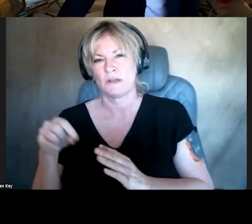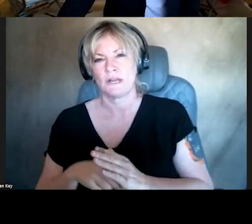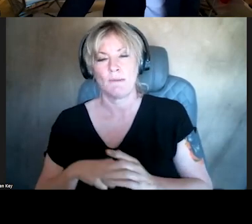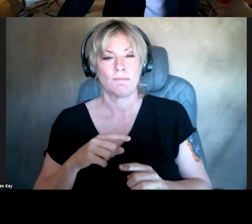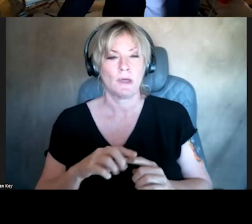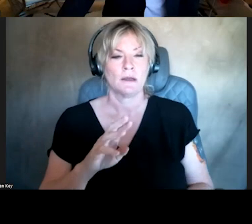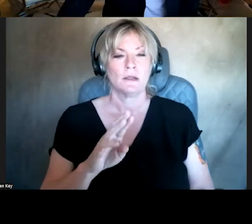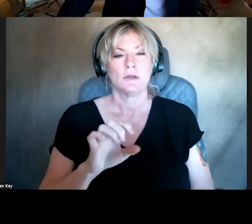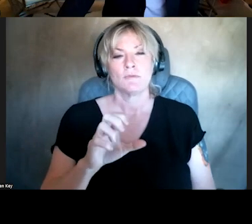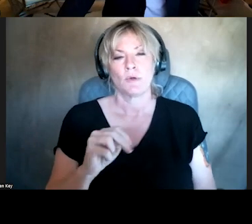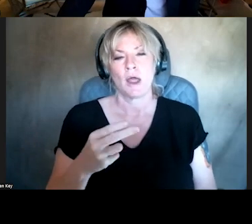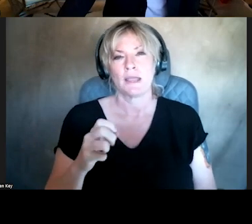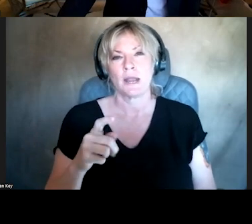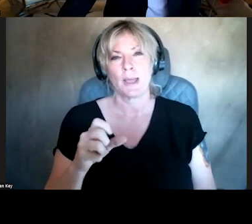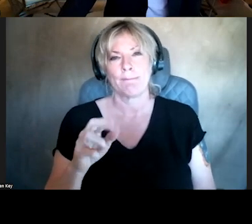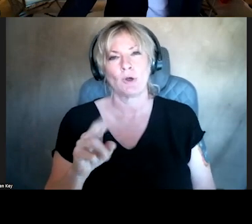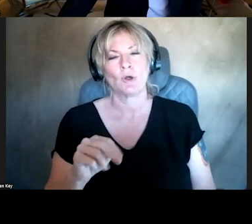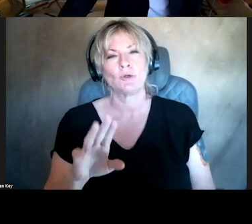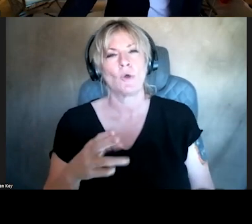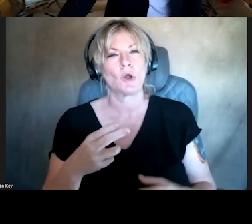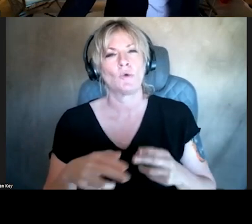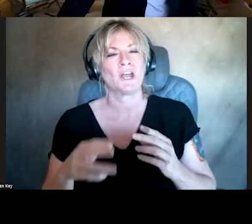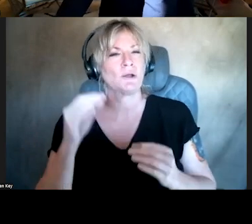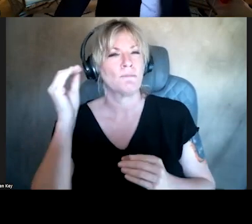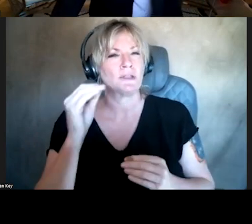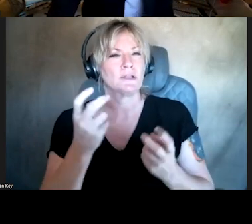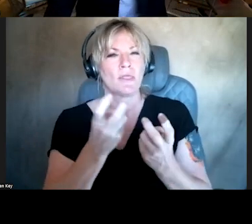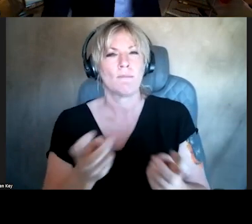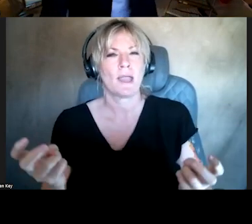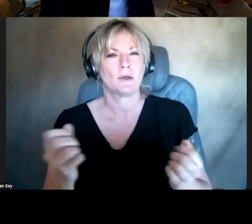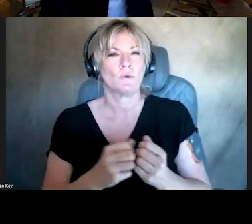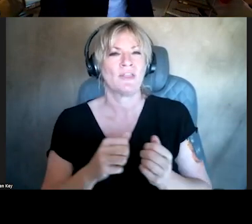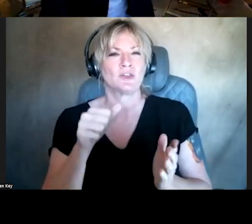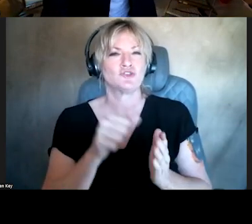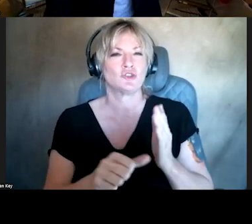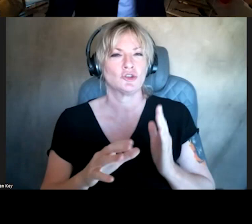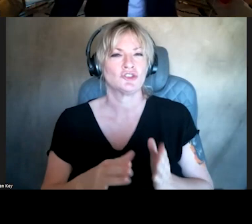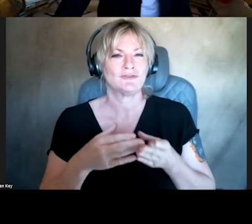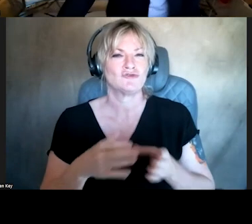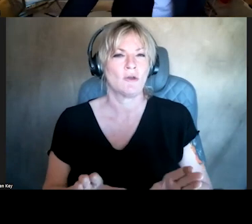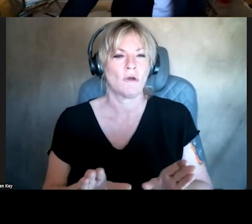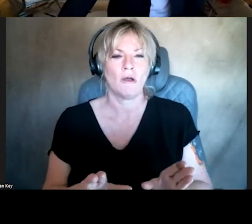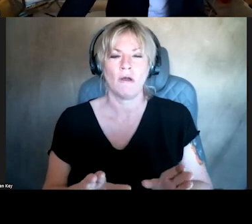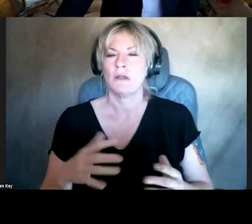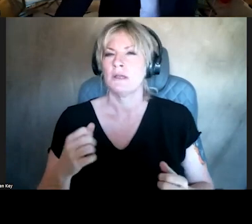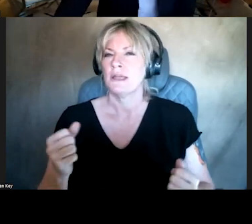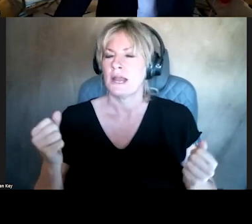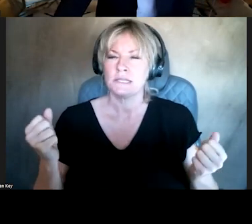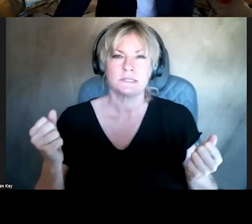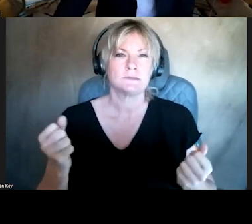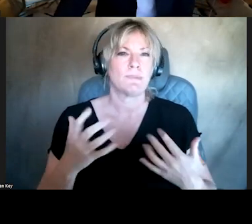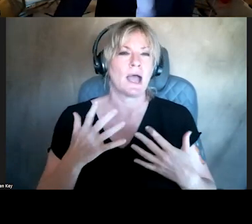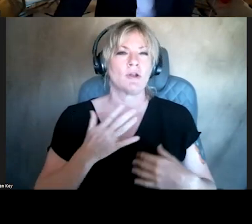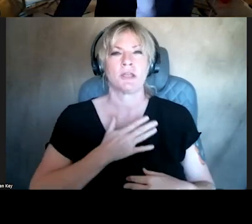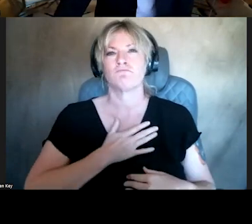maybe just your quick reflections on the panel with the Surgeon General. That was so inspiring. And